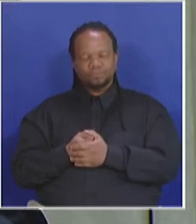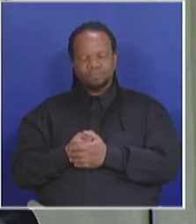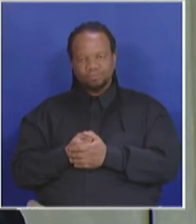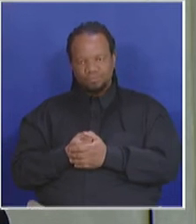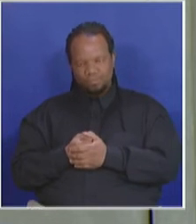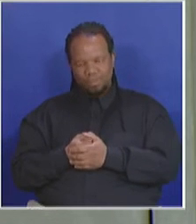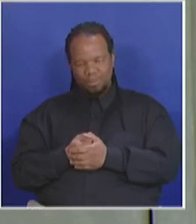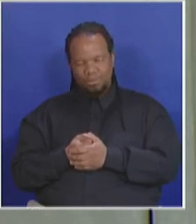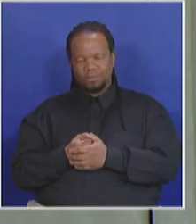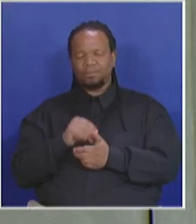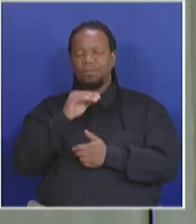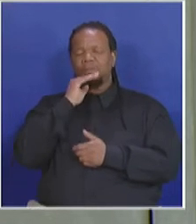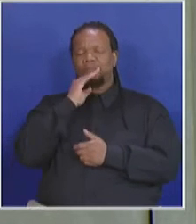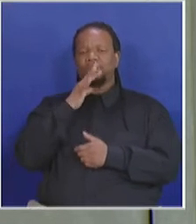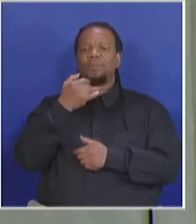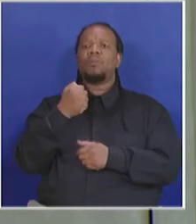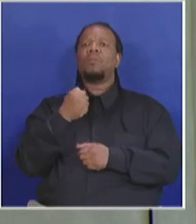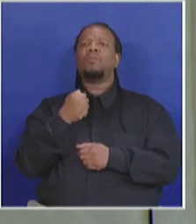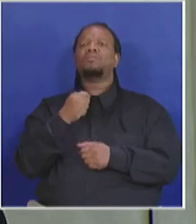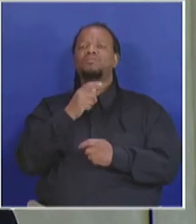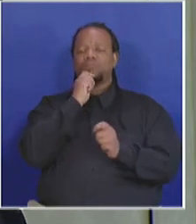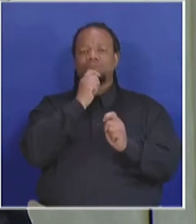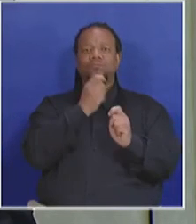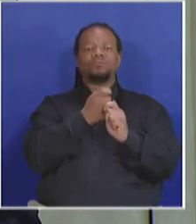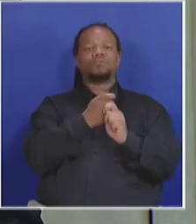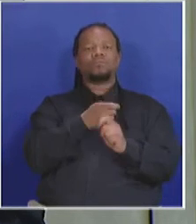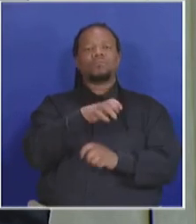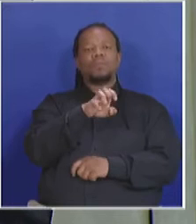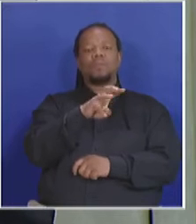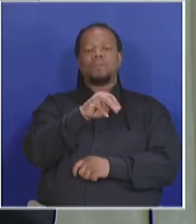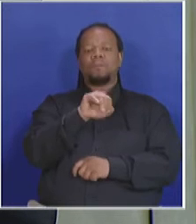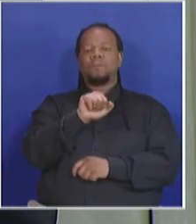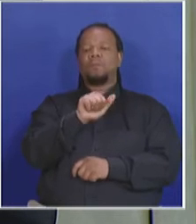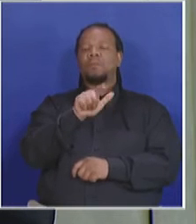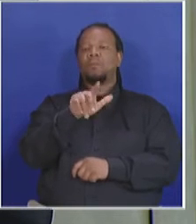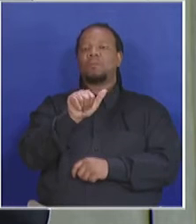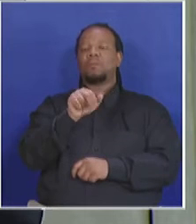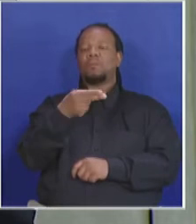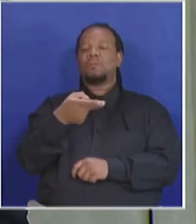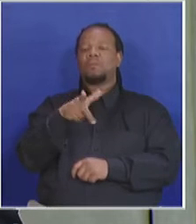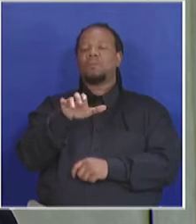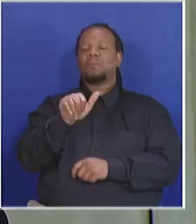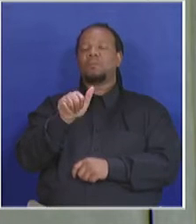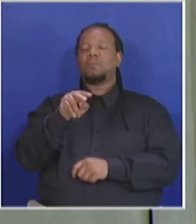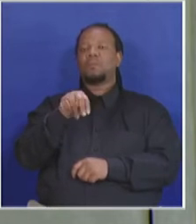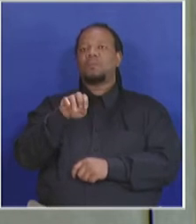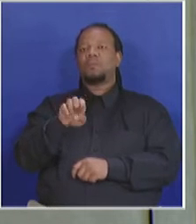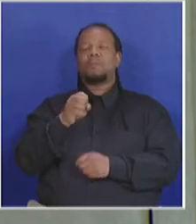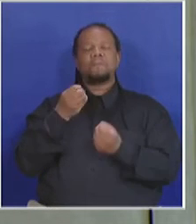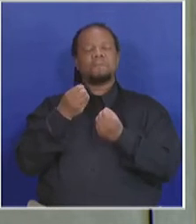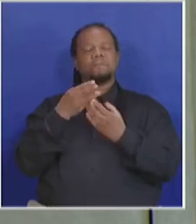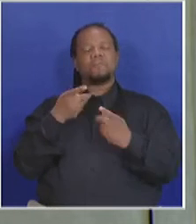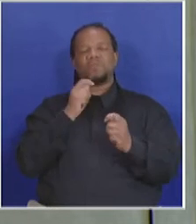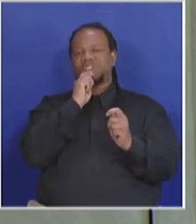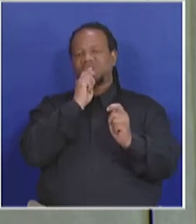informal settlement. In Malahlen in particular, where we have for too many informal settlement, there is some standing